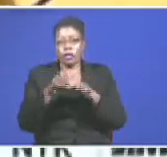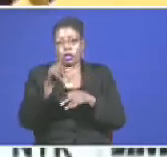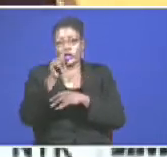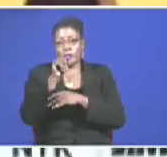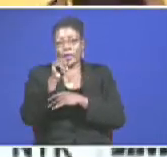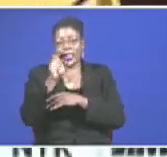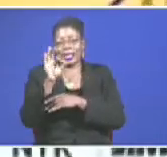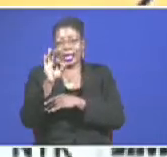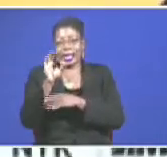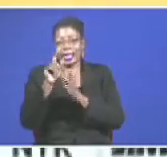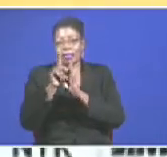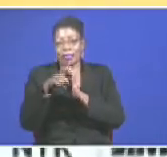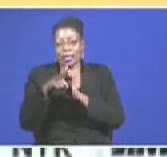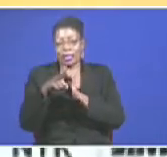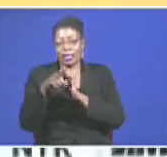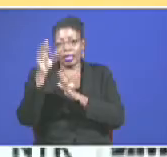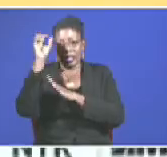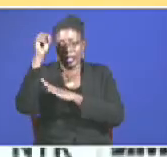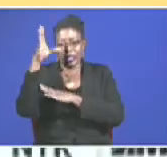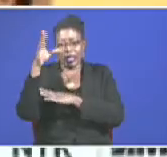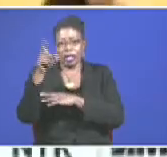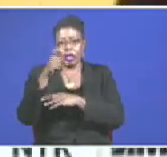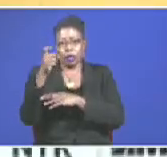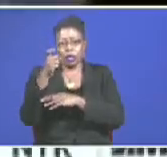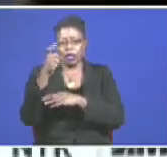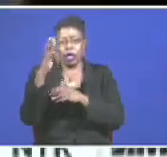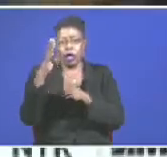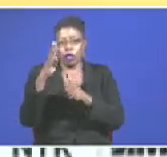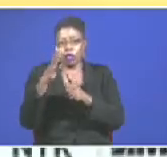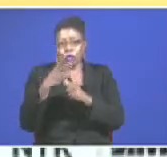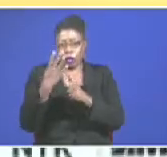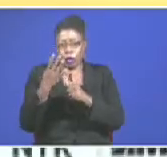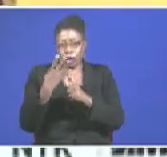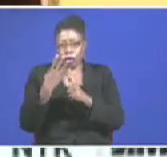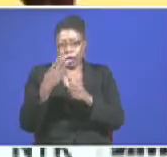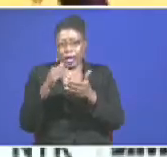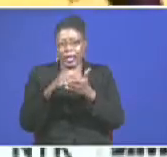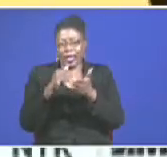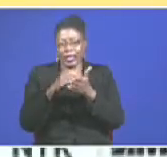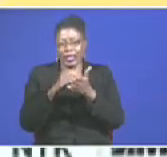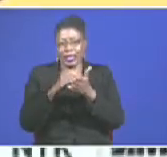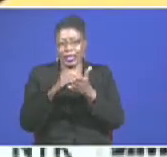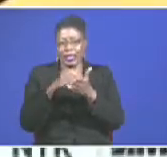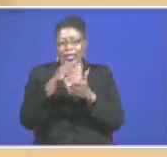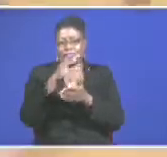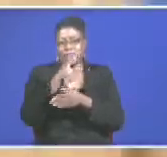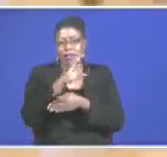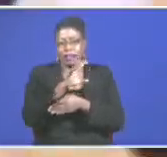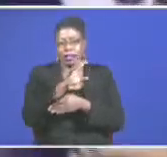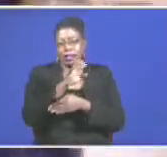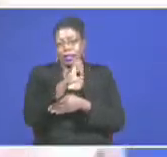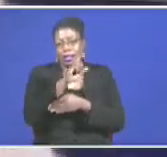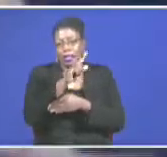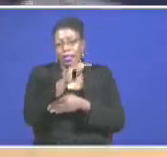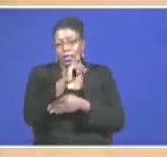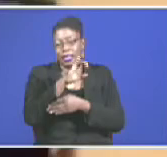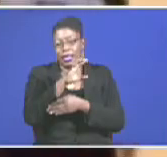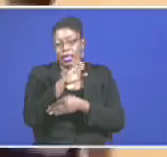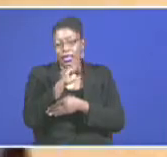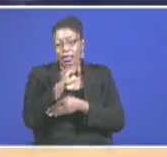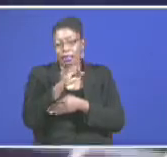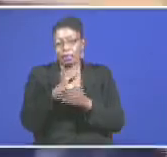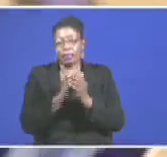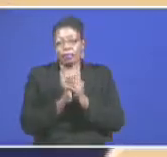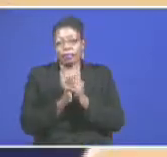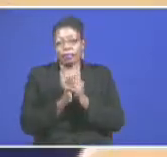29 minutes. The Suns go for win 4 in a row tonight against the Boston Celtics. And Buddy Hield and the